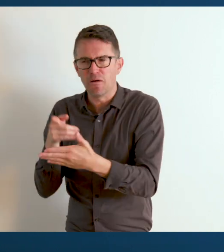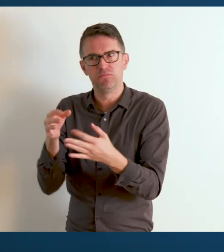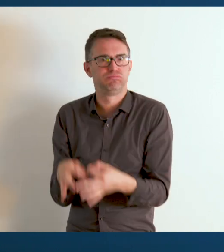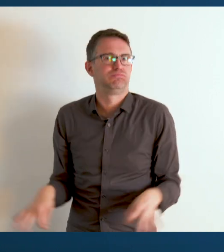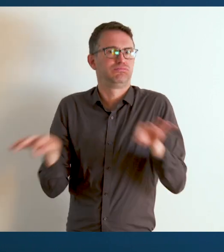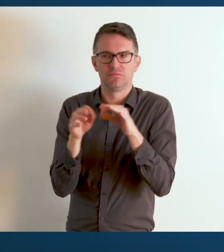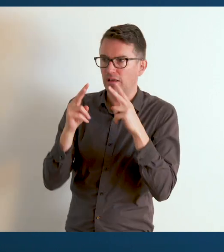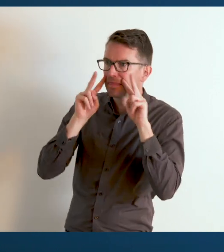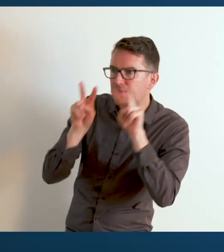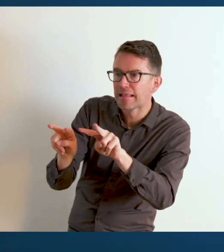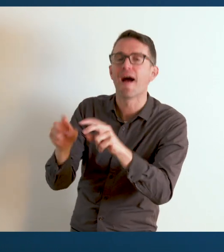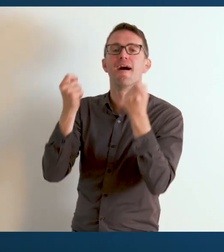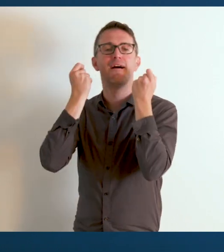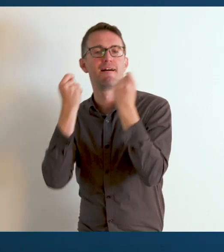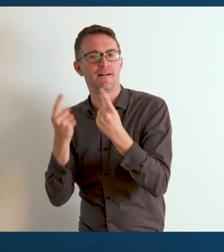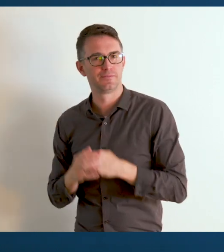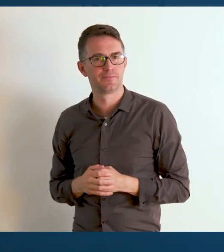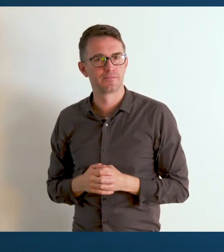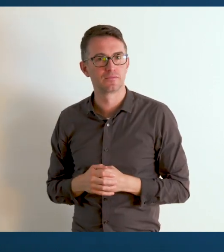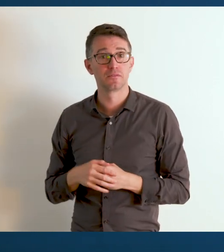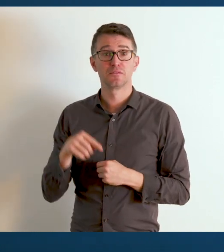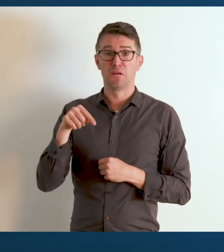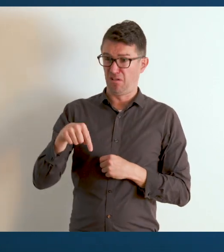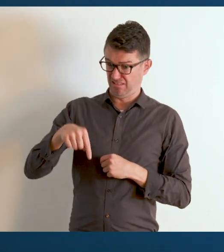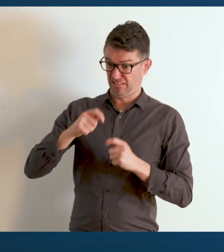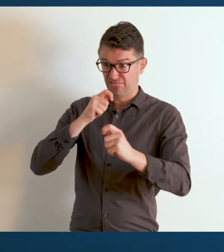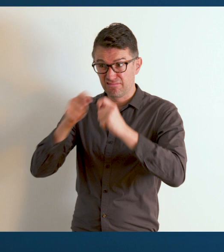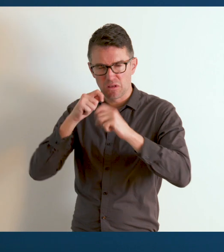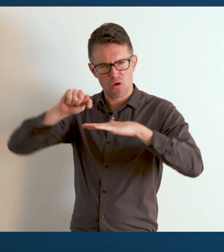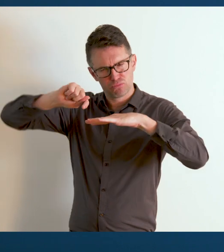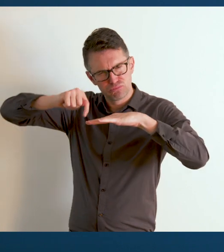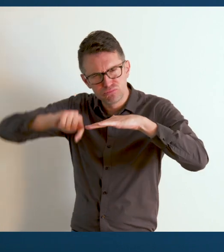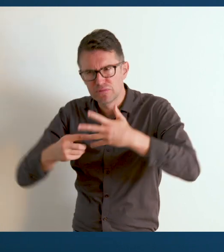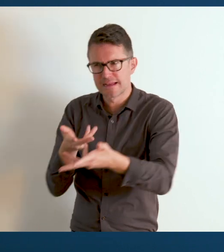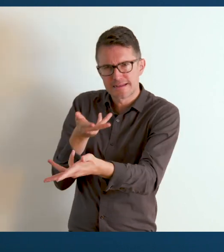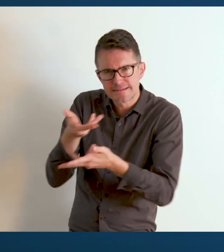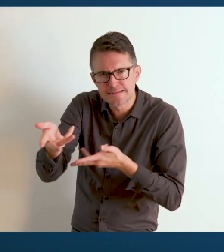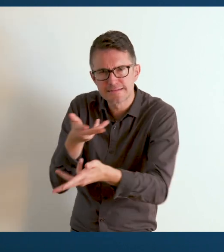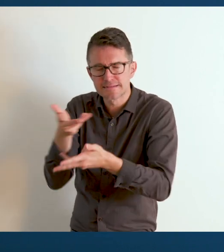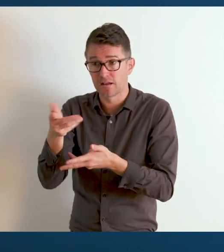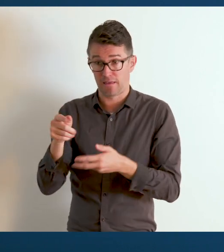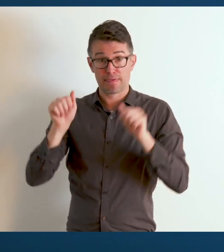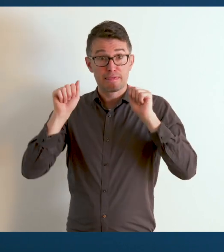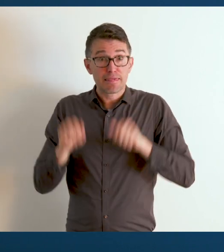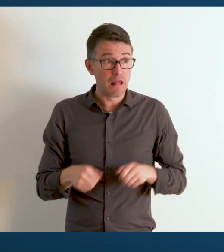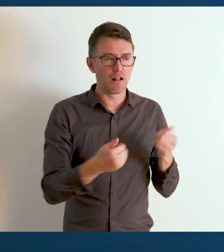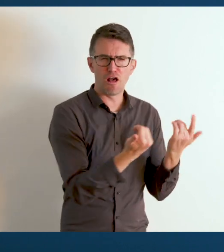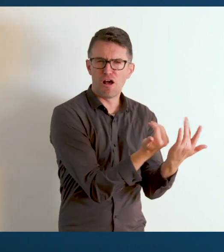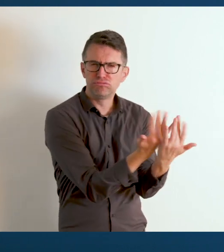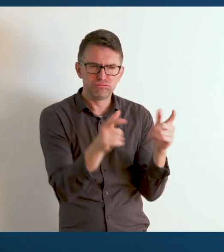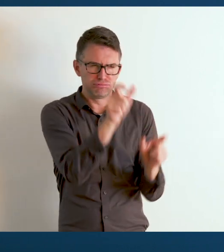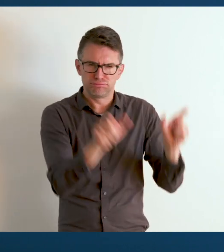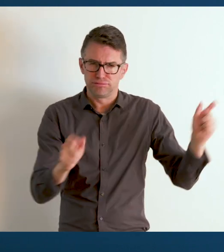that's important. Because these involve more in-depth interview techniques,